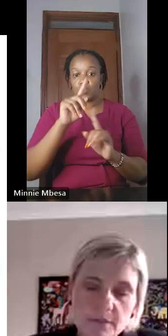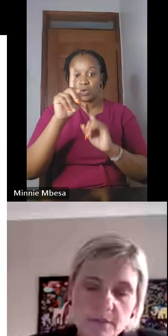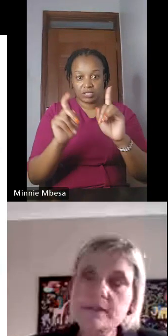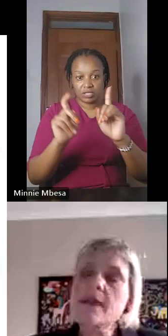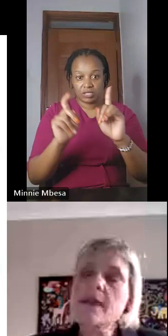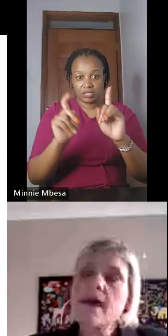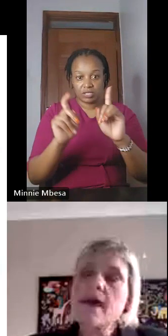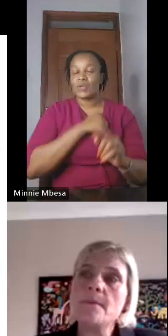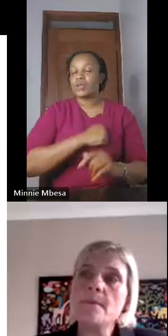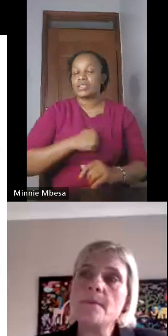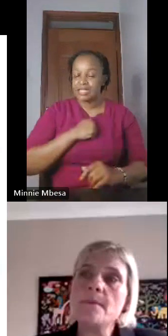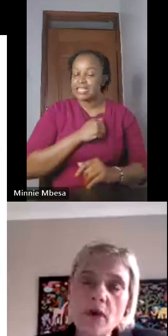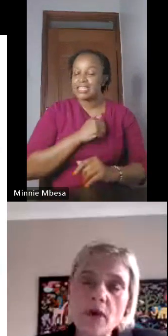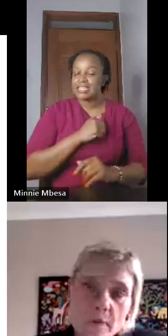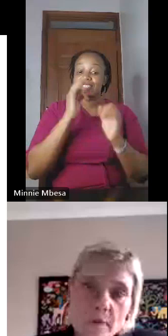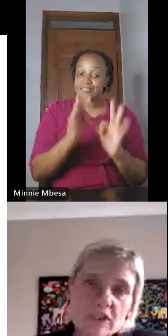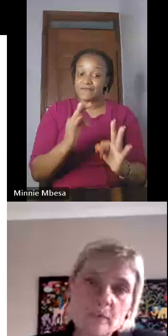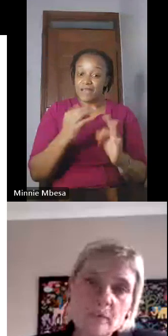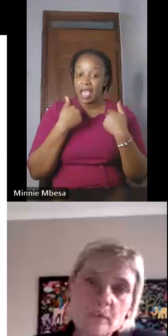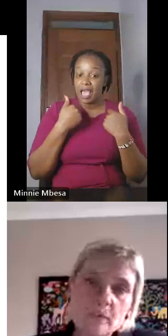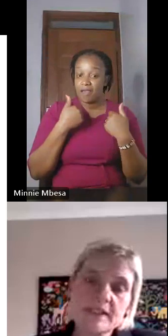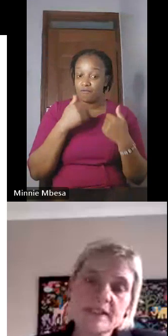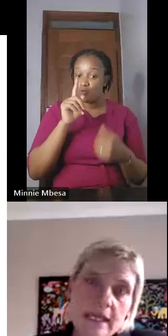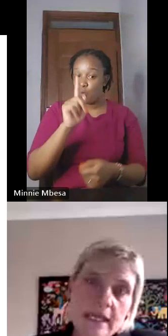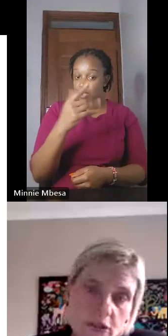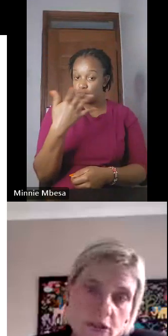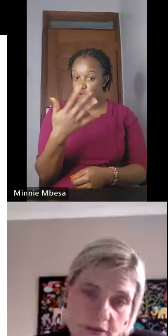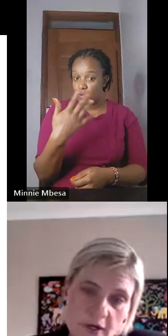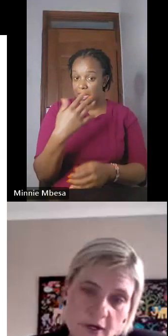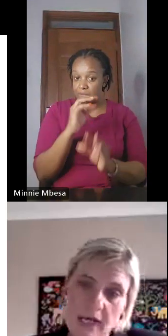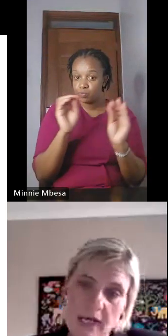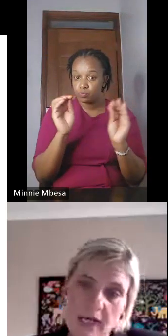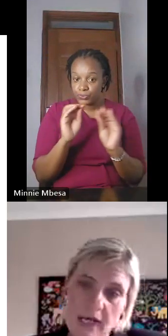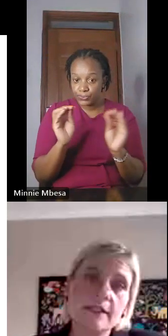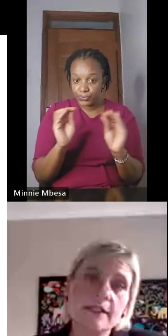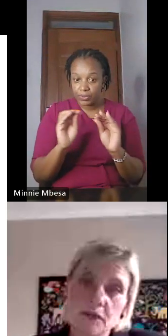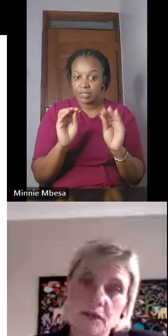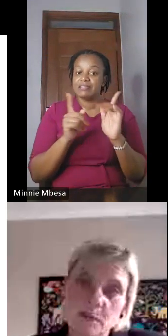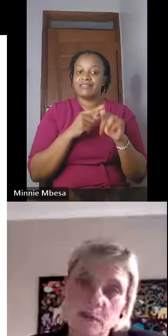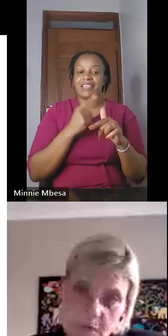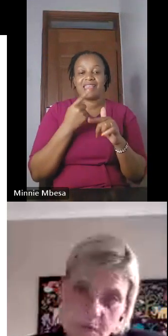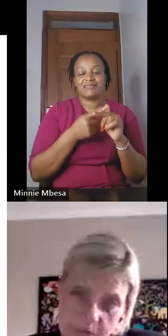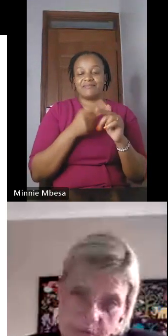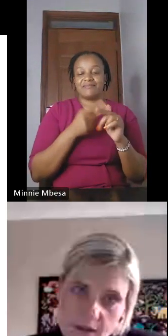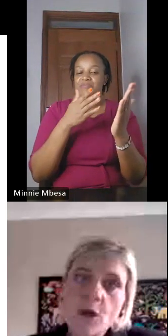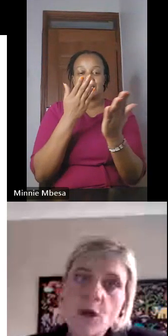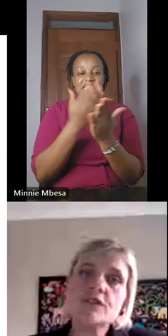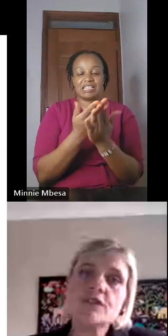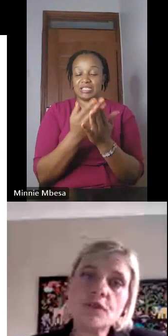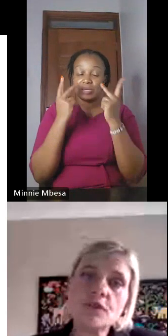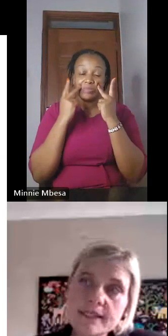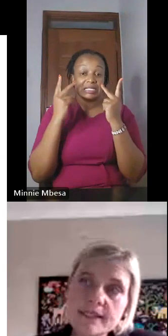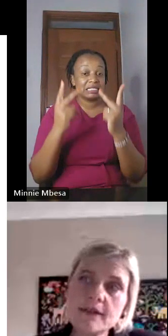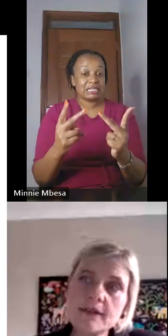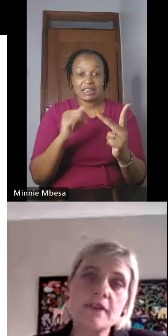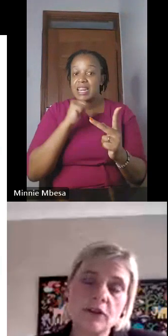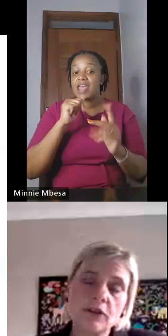these documents, your application will be considered non-compliant and it won't progress.